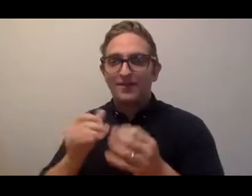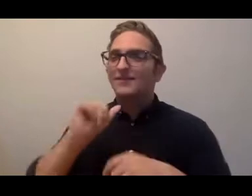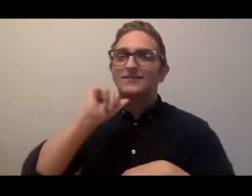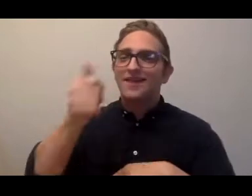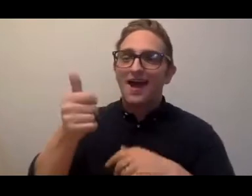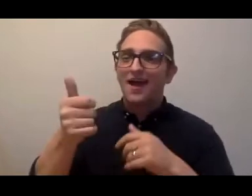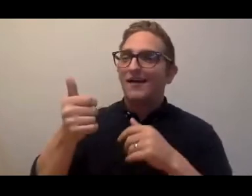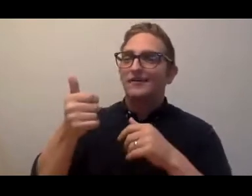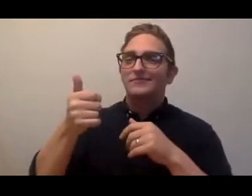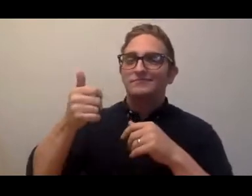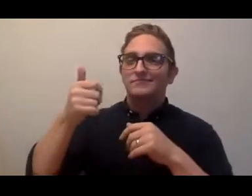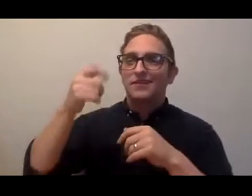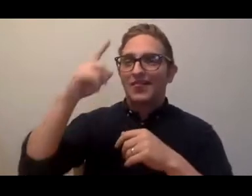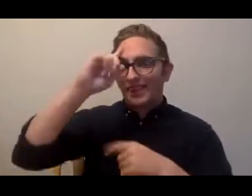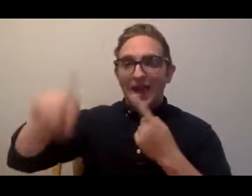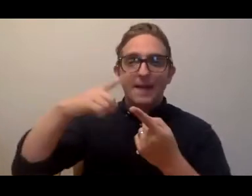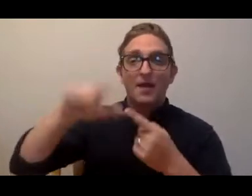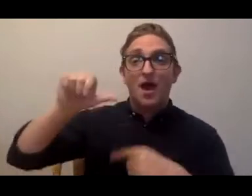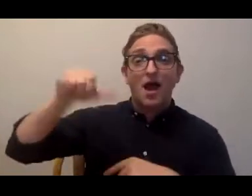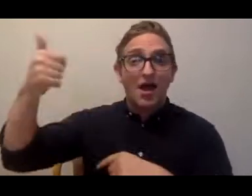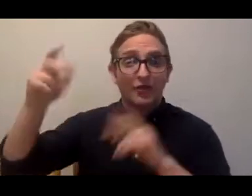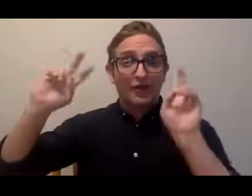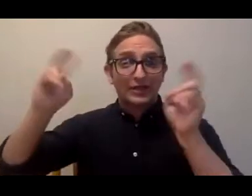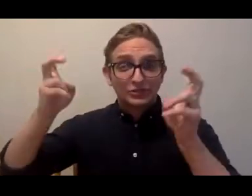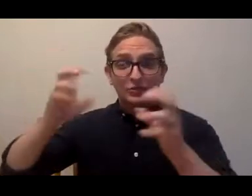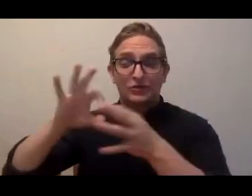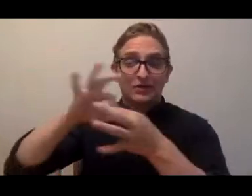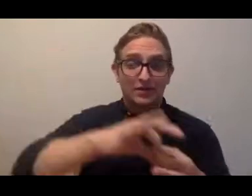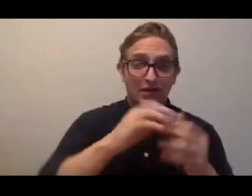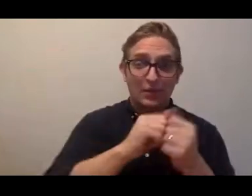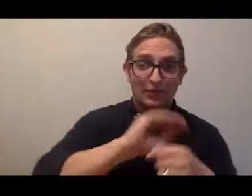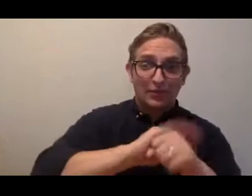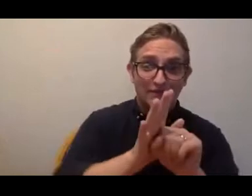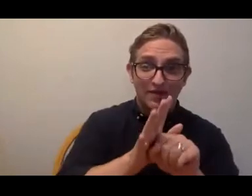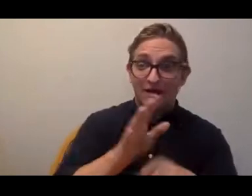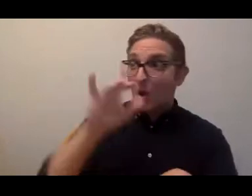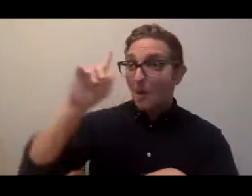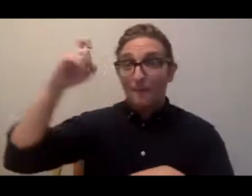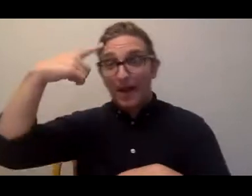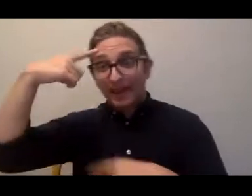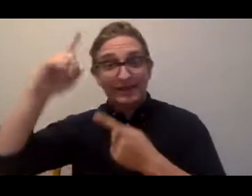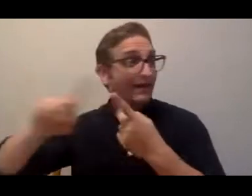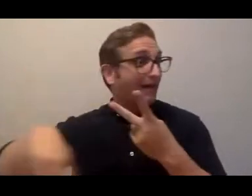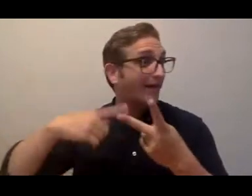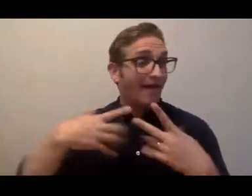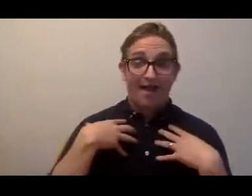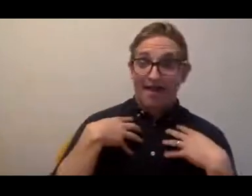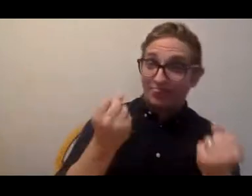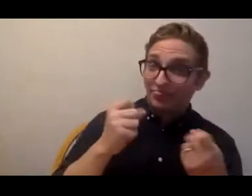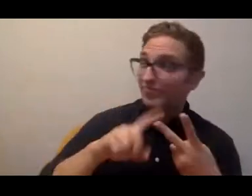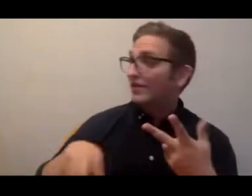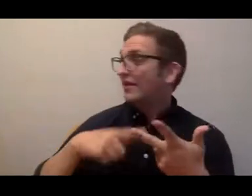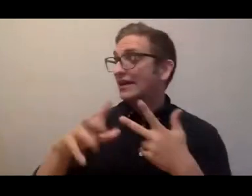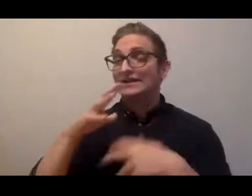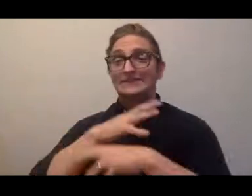individuals and all the other issues that people are dealing with the virus, right? I mean, is it political? Is it health? Is it safety? Is